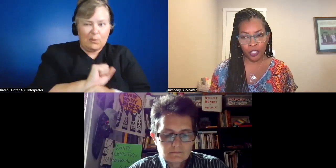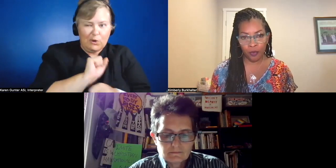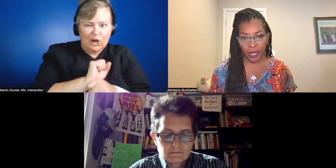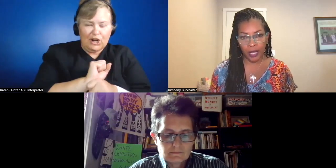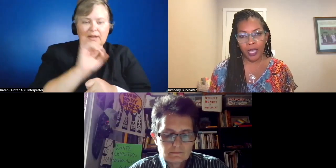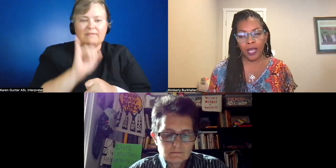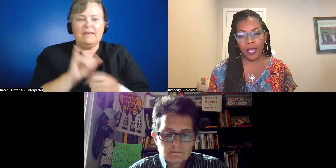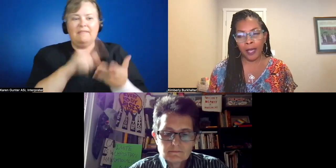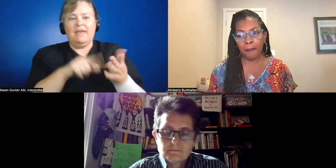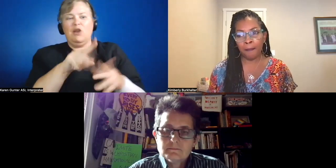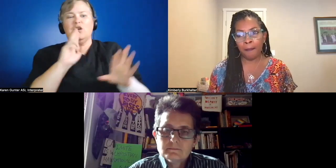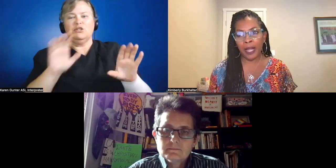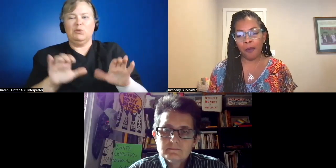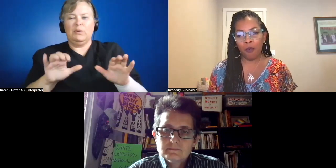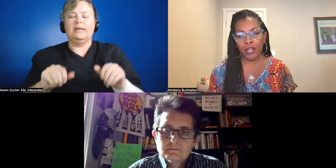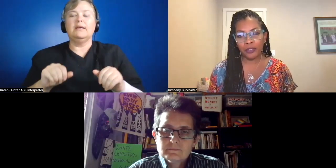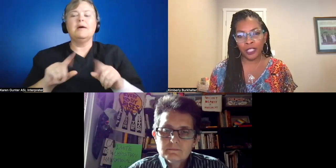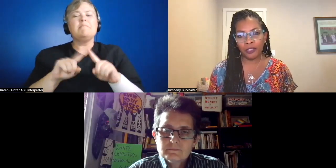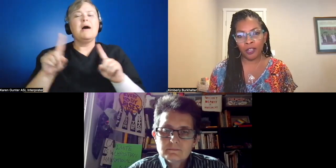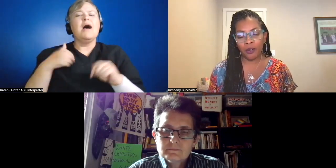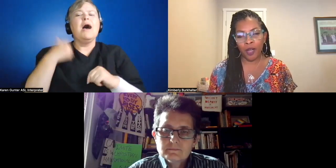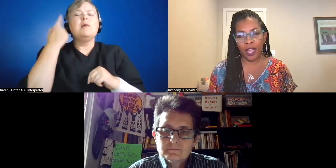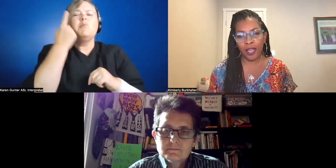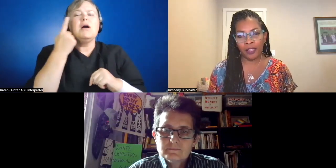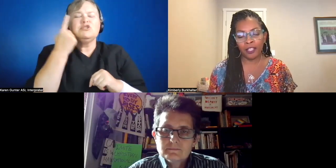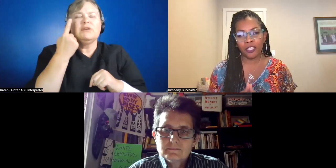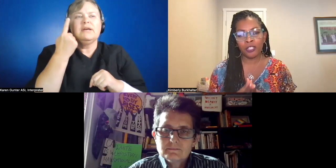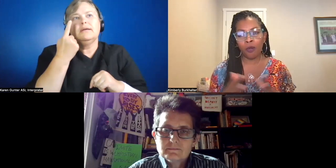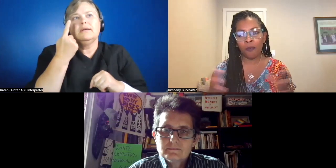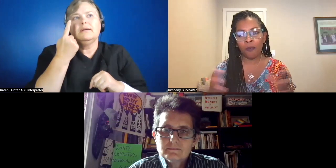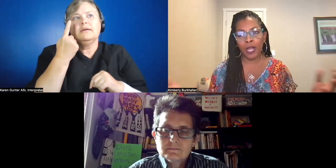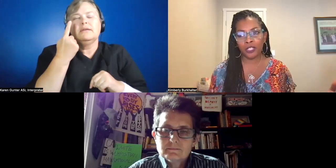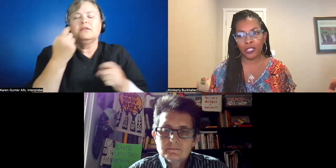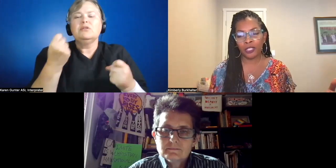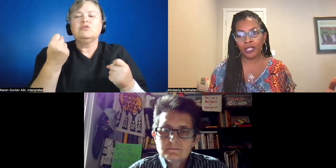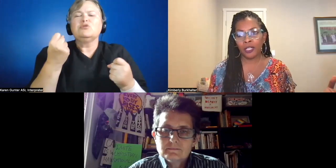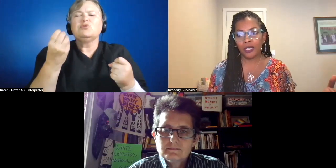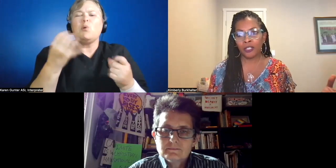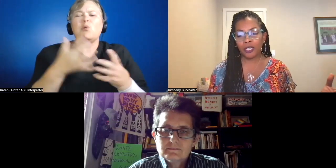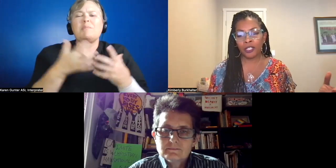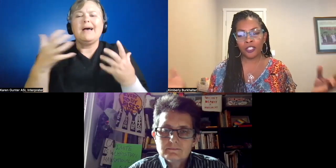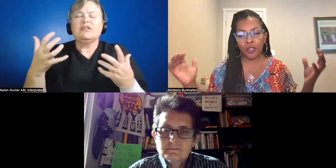were doing. But I'm wondering, there's so much